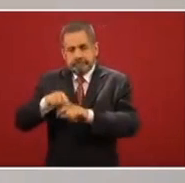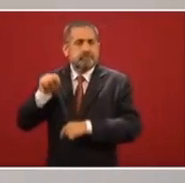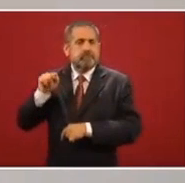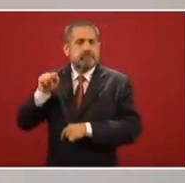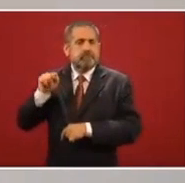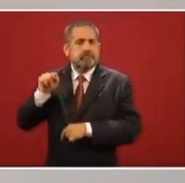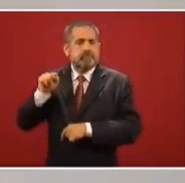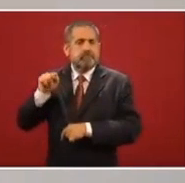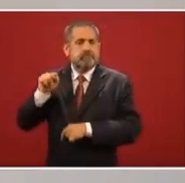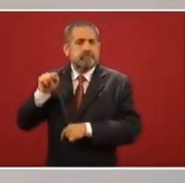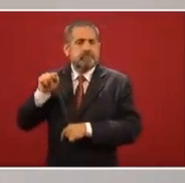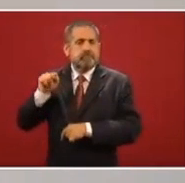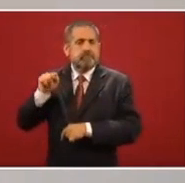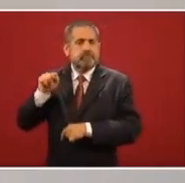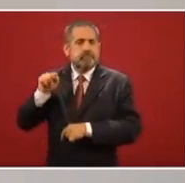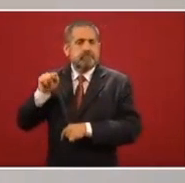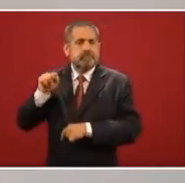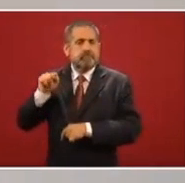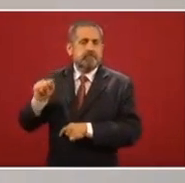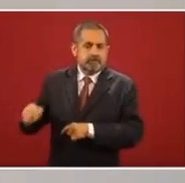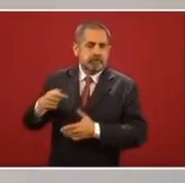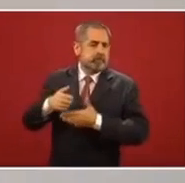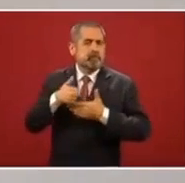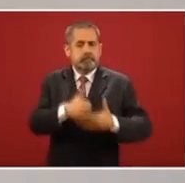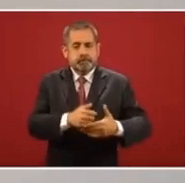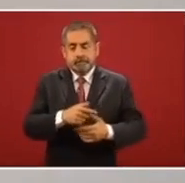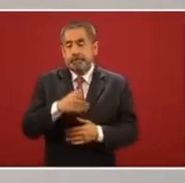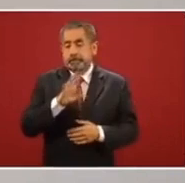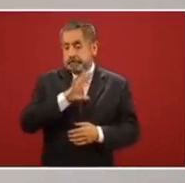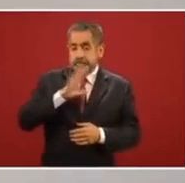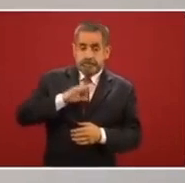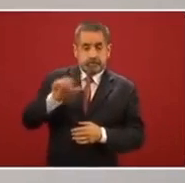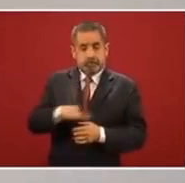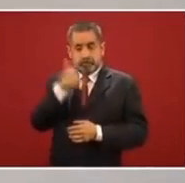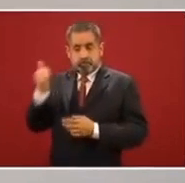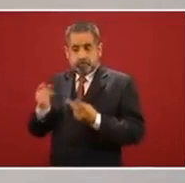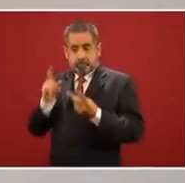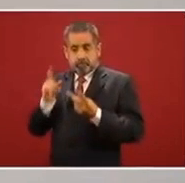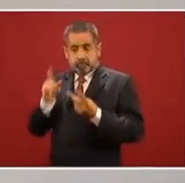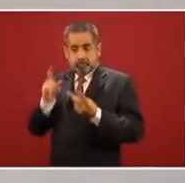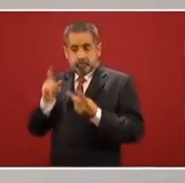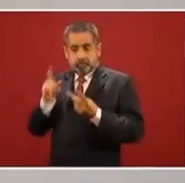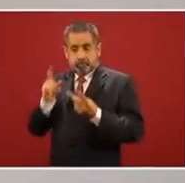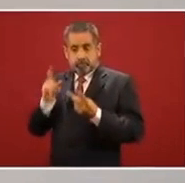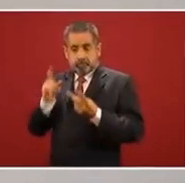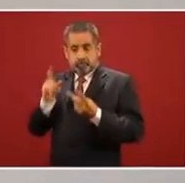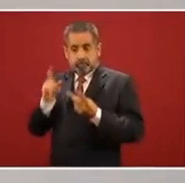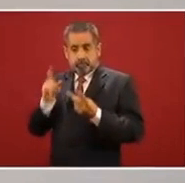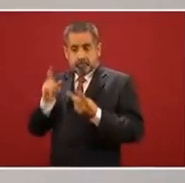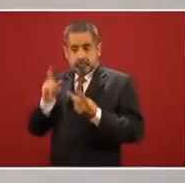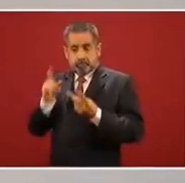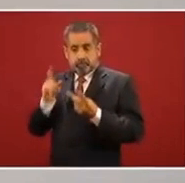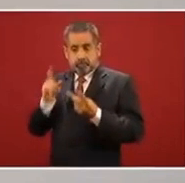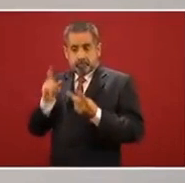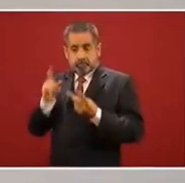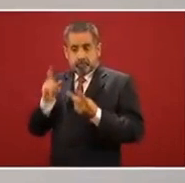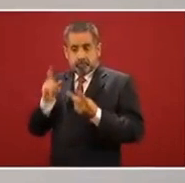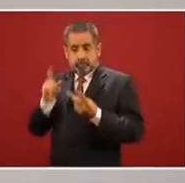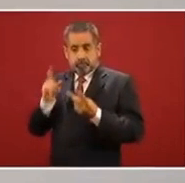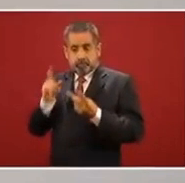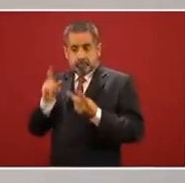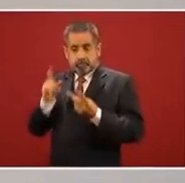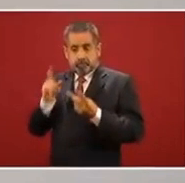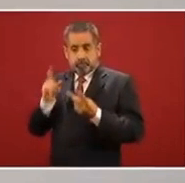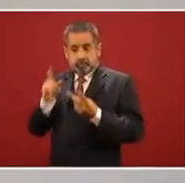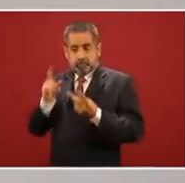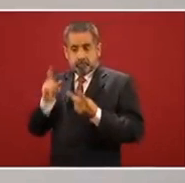física. the physical infrastructure. Pero cuando existe una emergencia sanitaria pura, But whenever there exists a